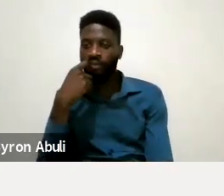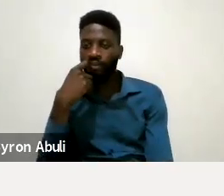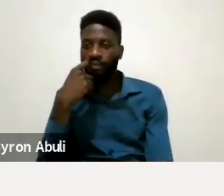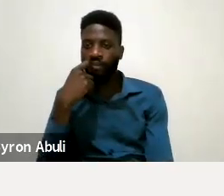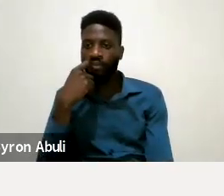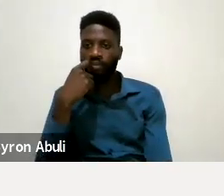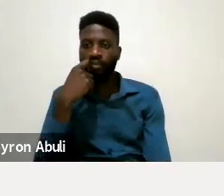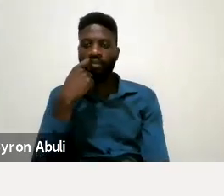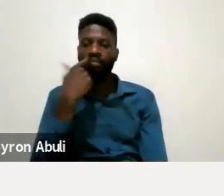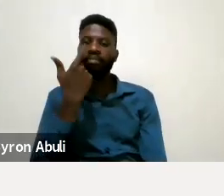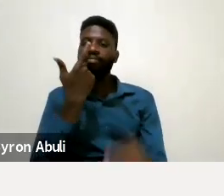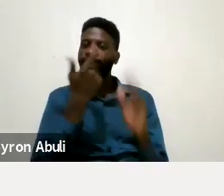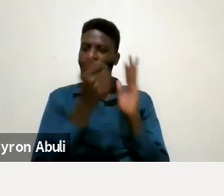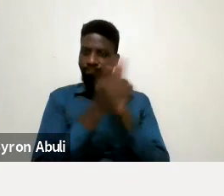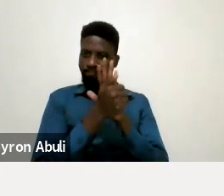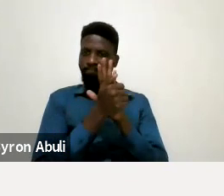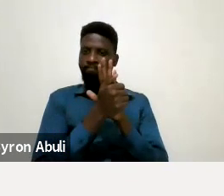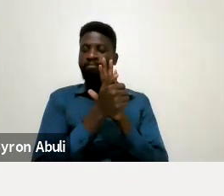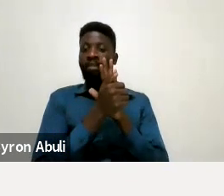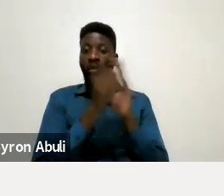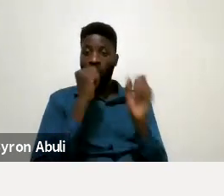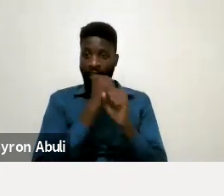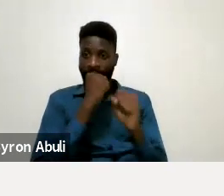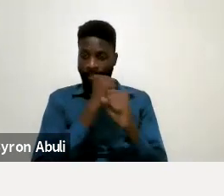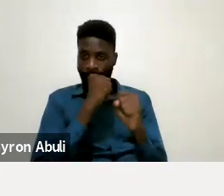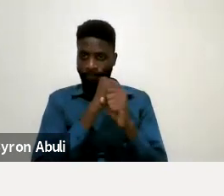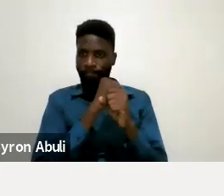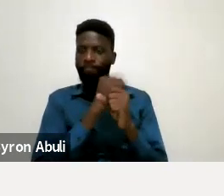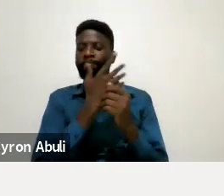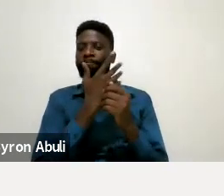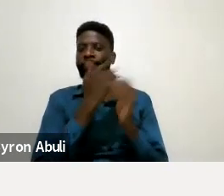Competency. Competence, yes. Fairness.